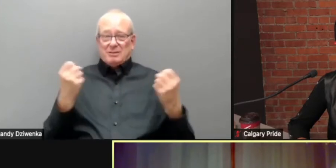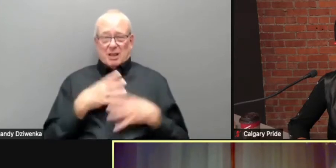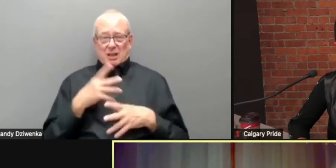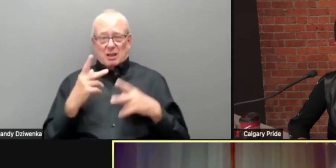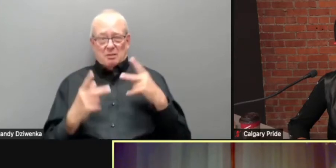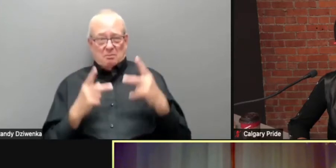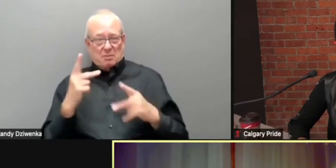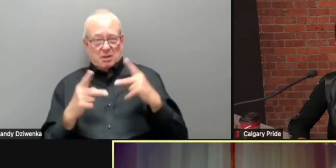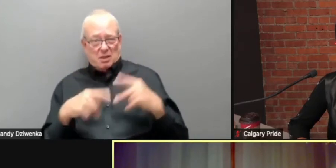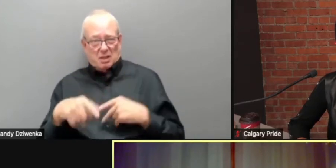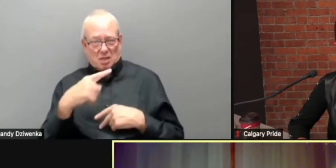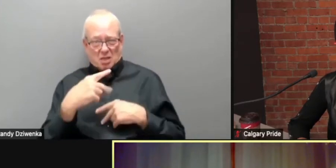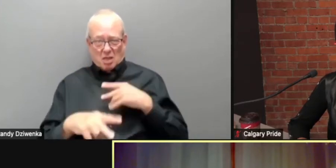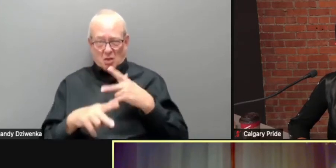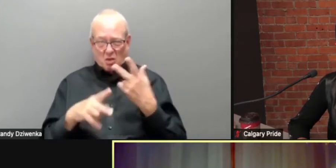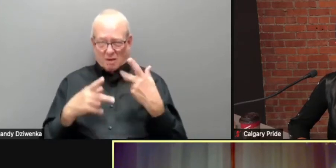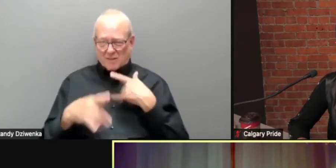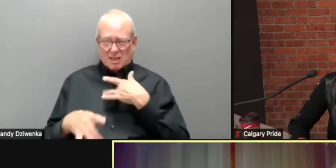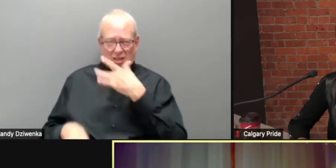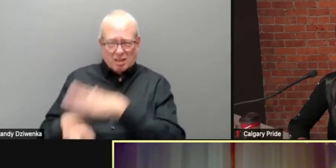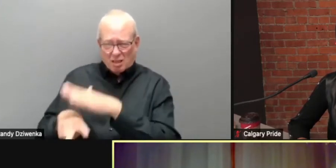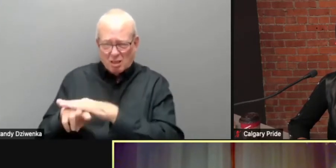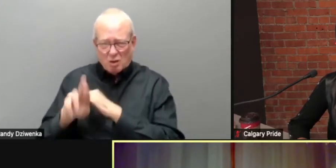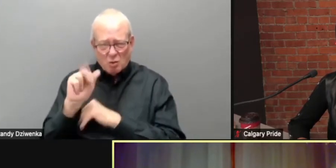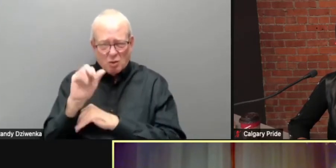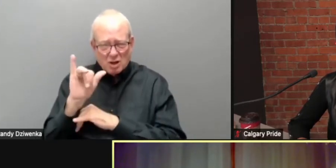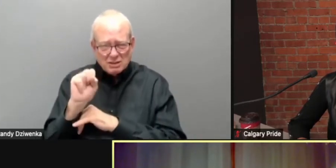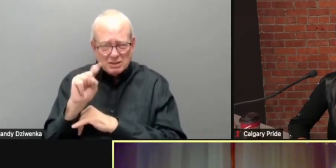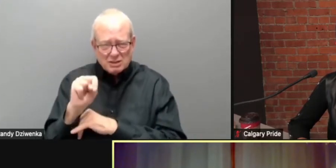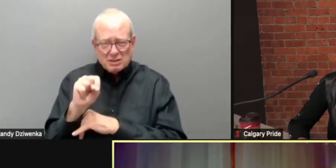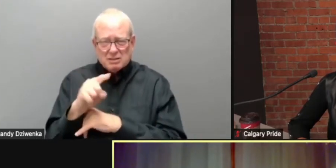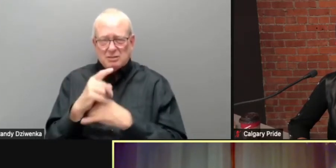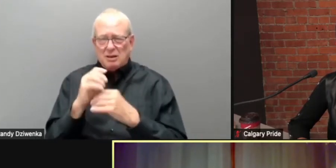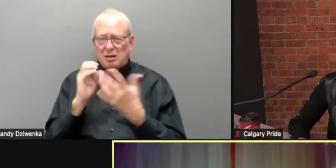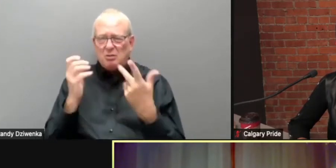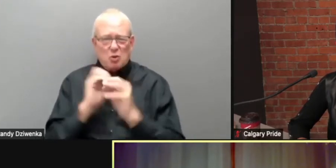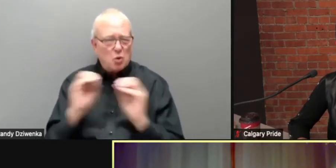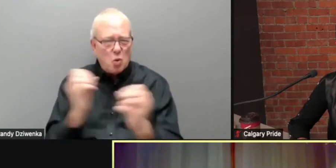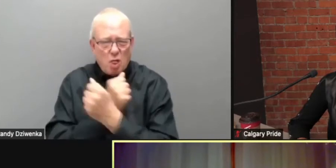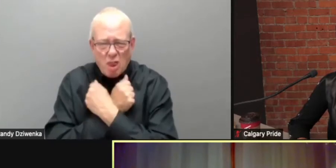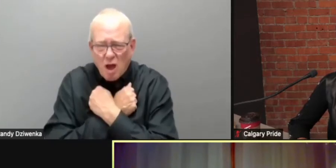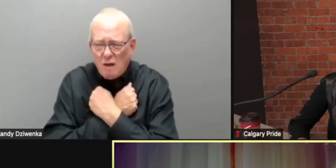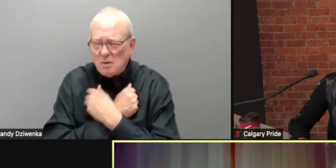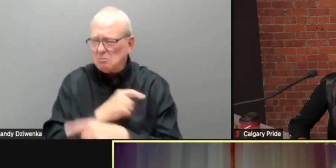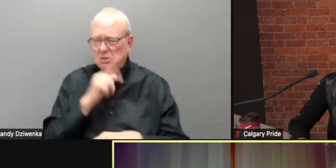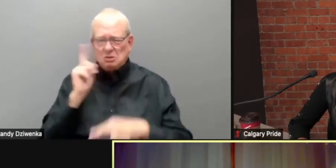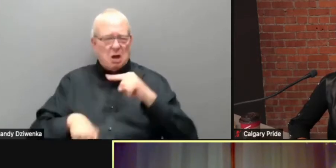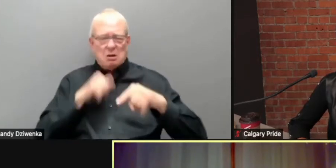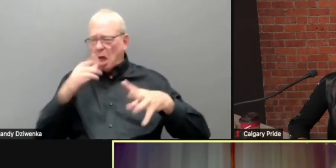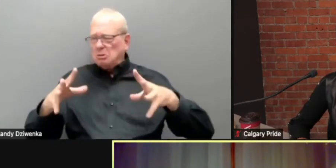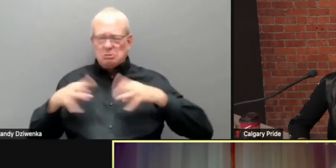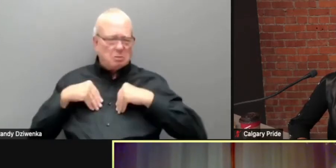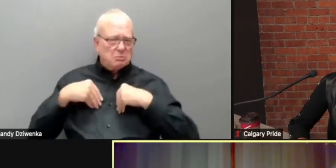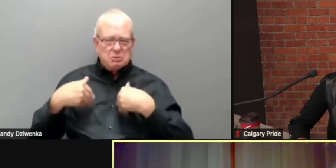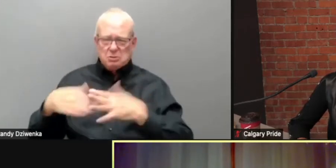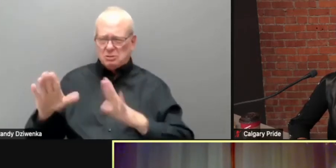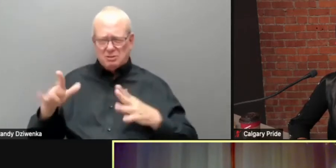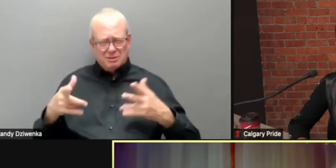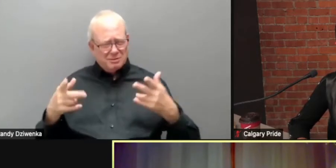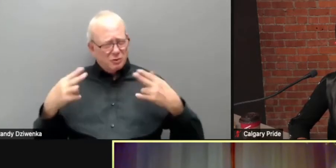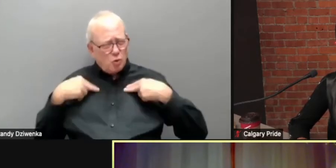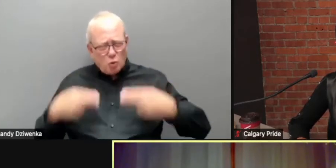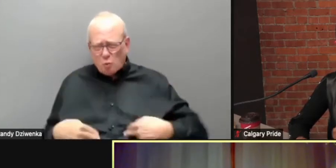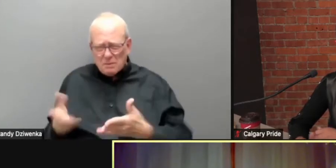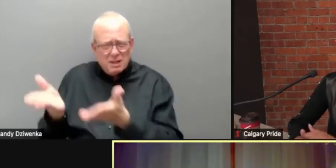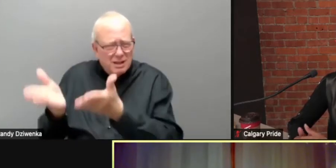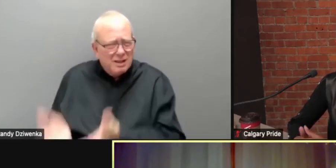love for their fellow beings, and even being personally harmed and injured.